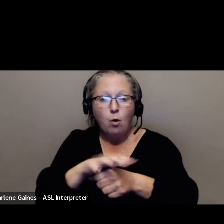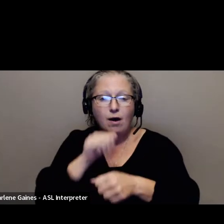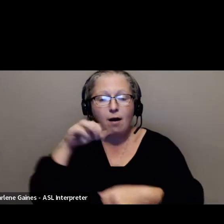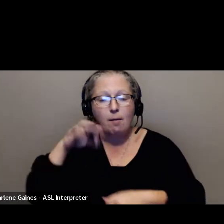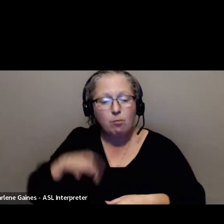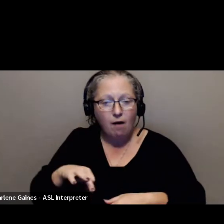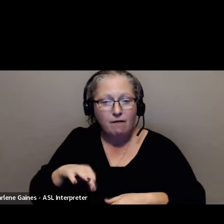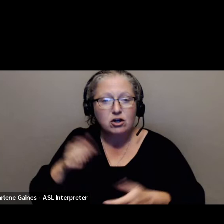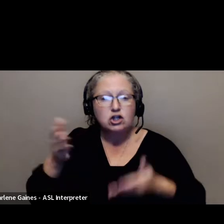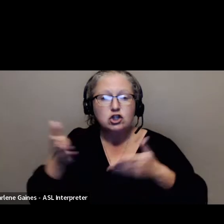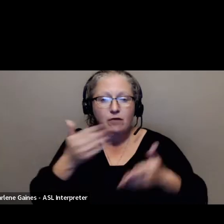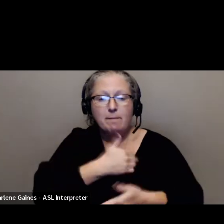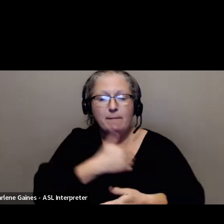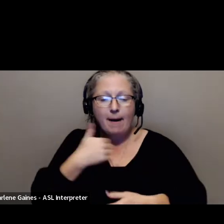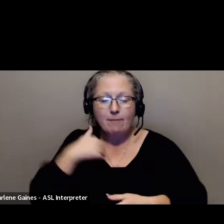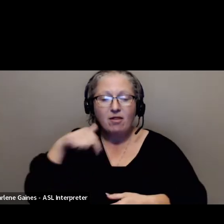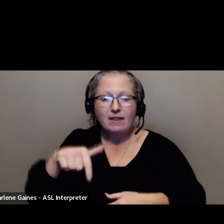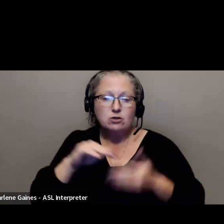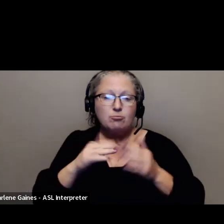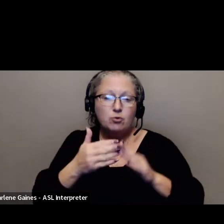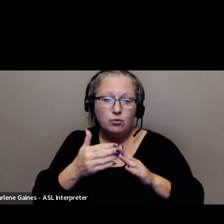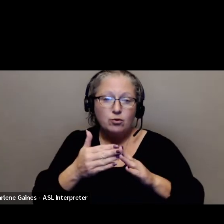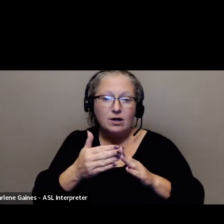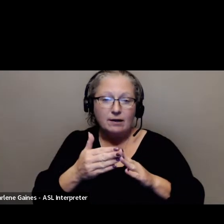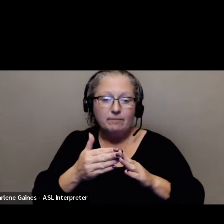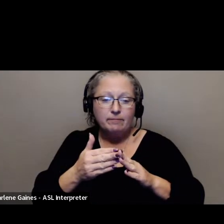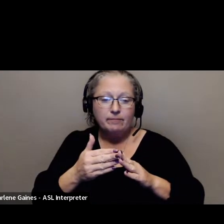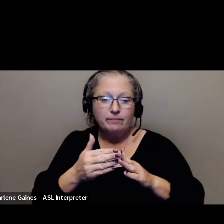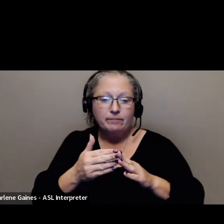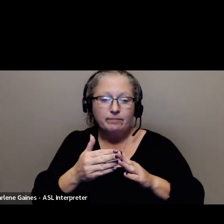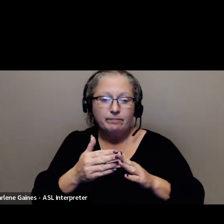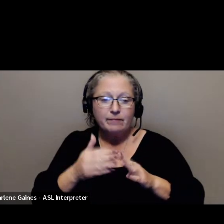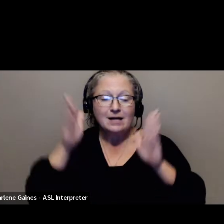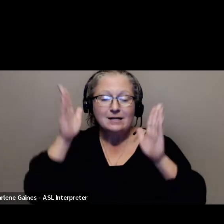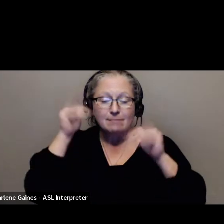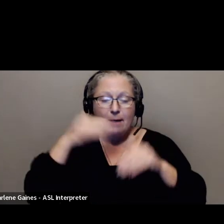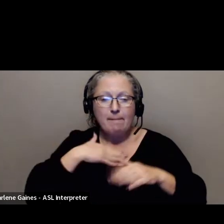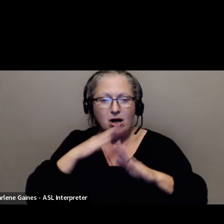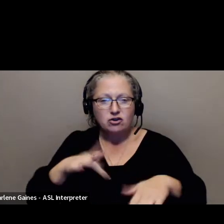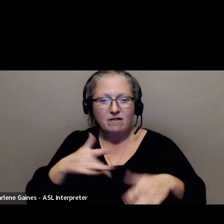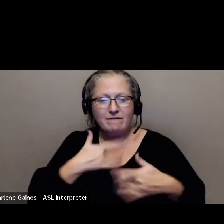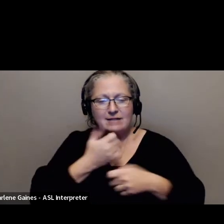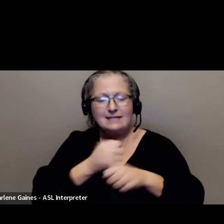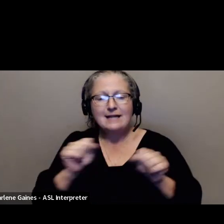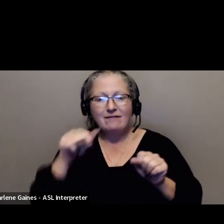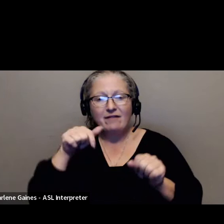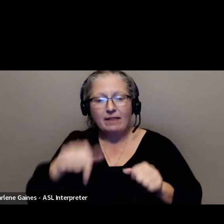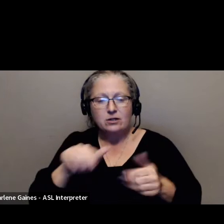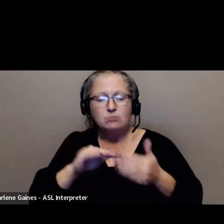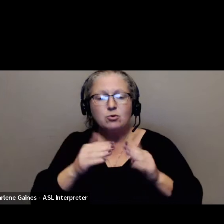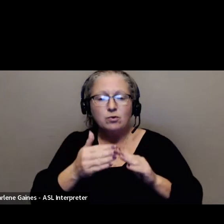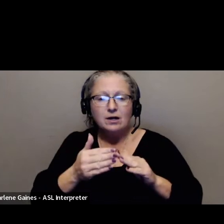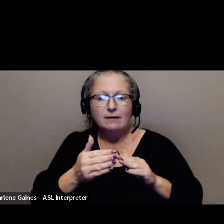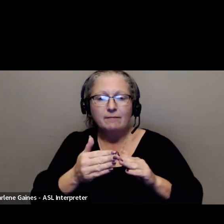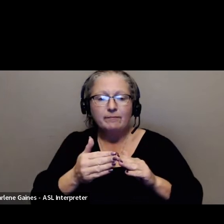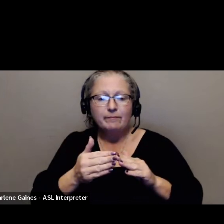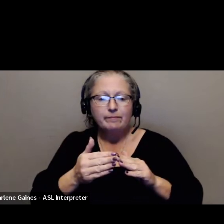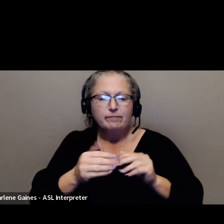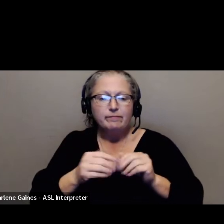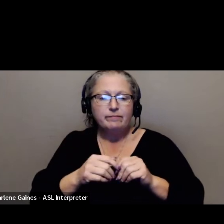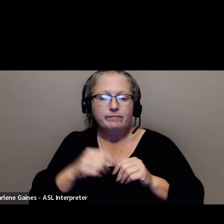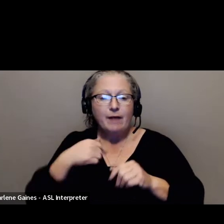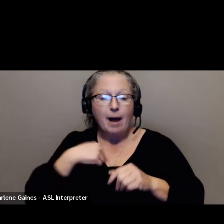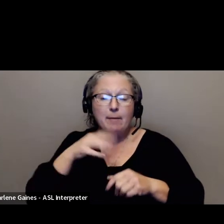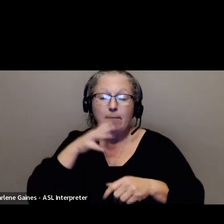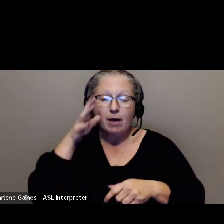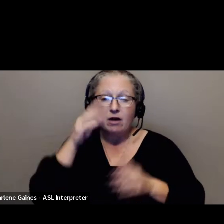nonprofit that is serving members of this community and expect my children to feel safe in this community. I'm a